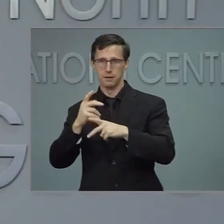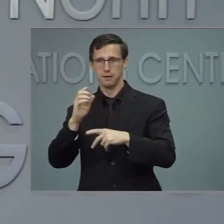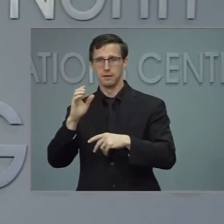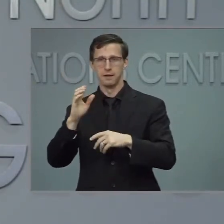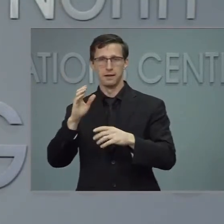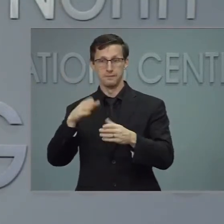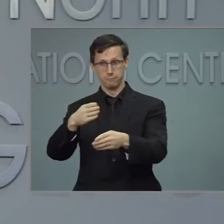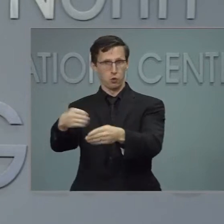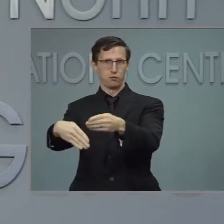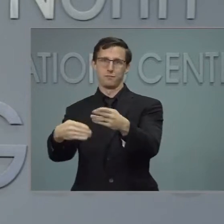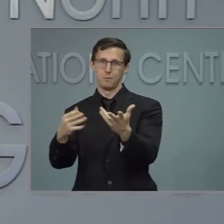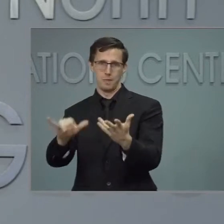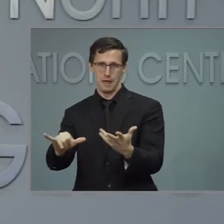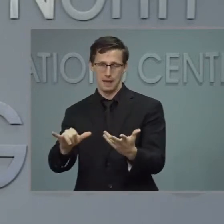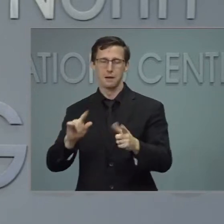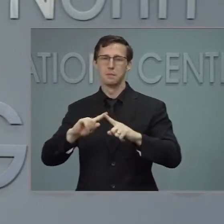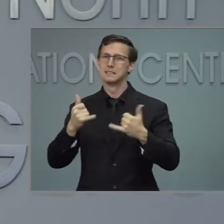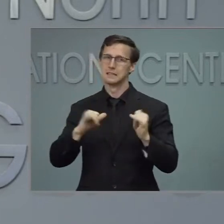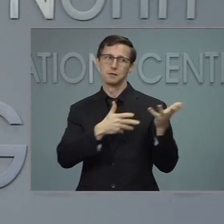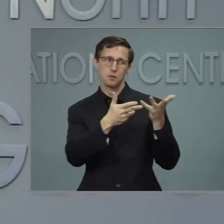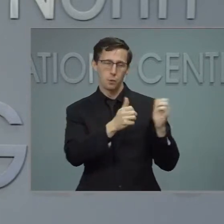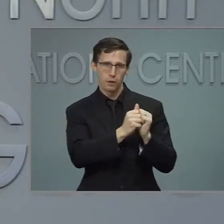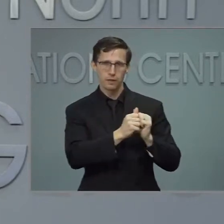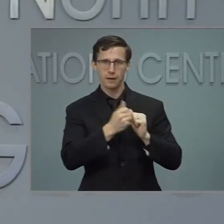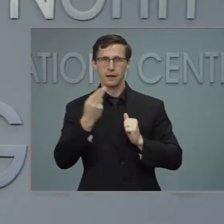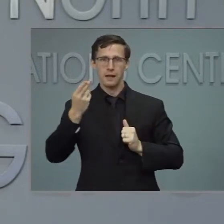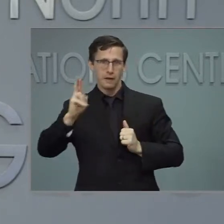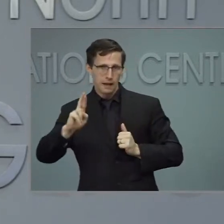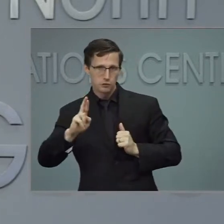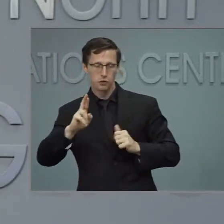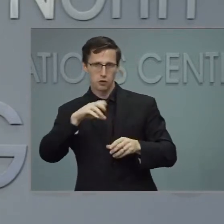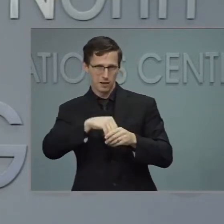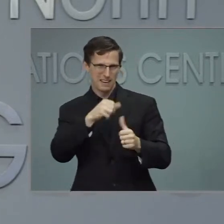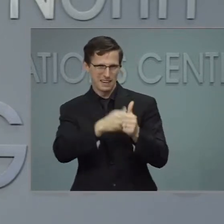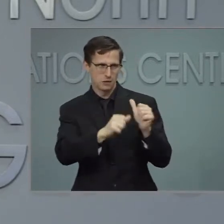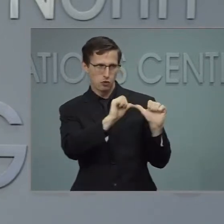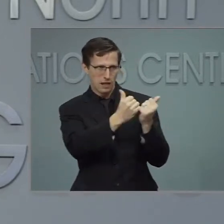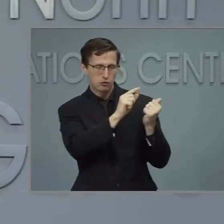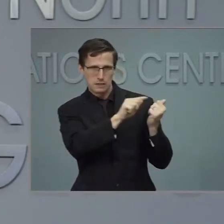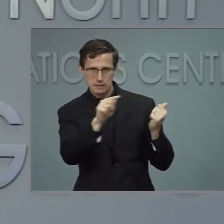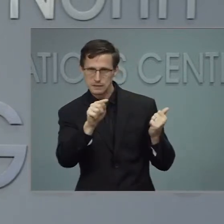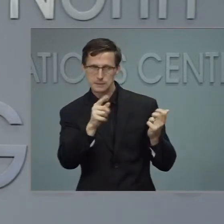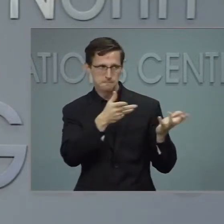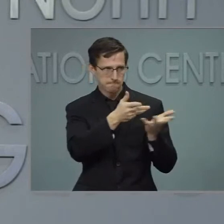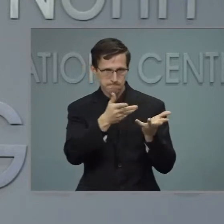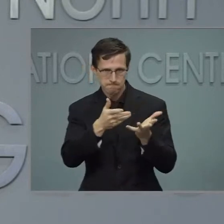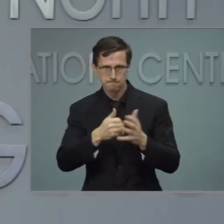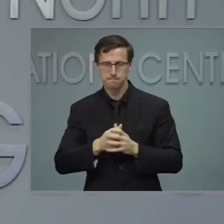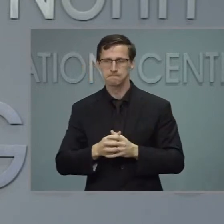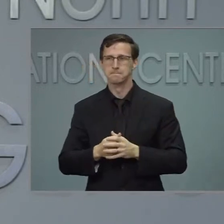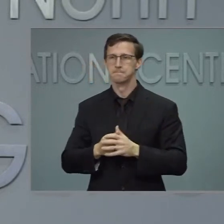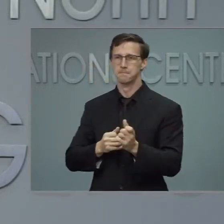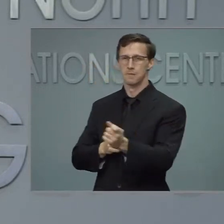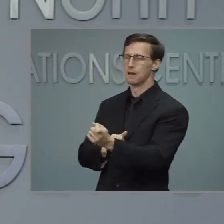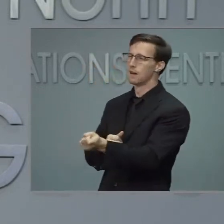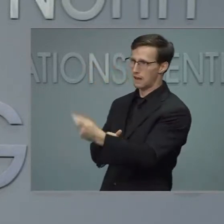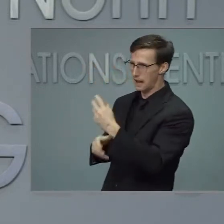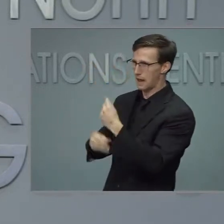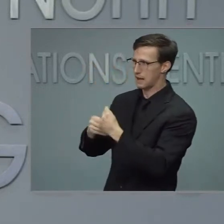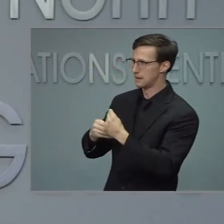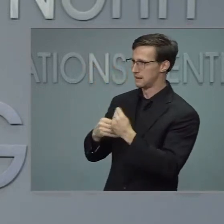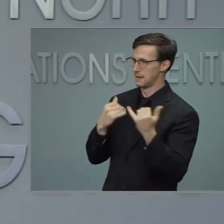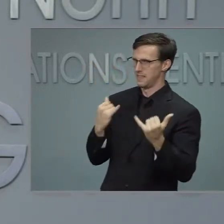resource officers in the cabinet agencies in the coming days. I want to get your thoughts about one other thing. I was talking to a doctor at Duke earlier this week who told